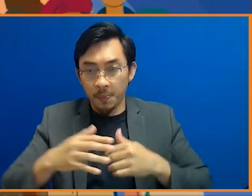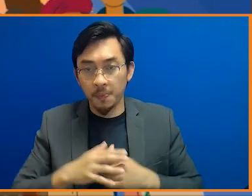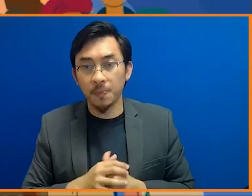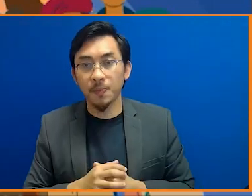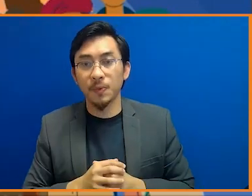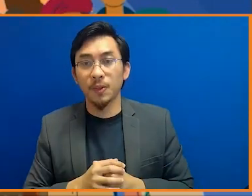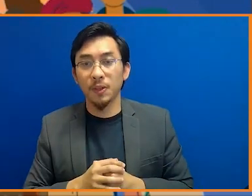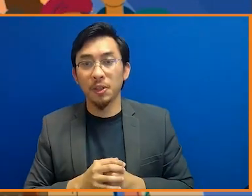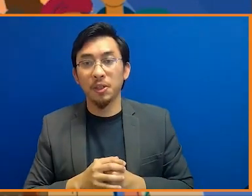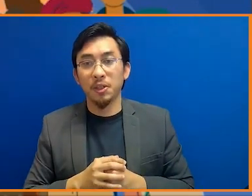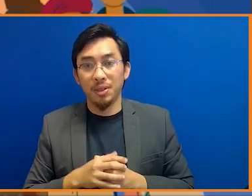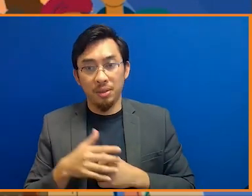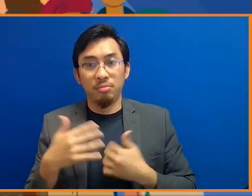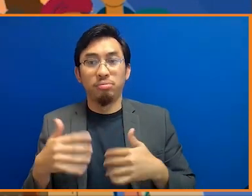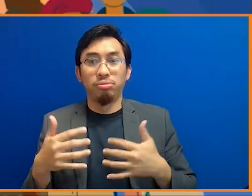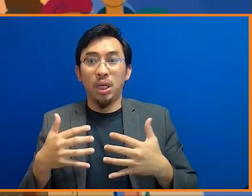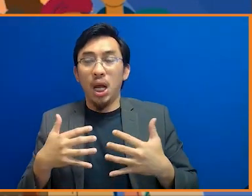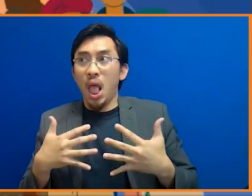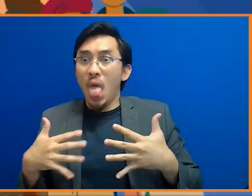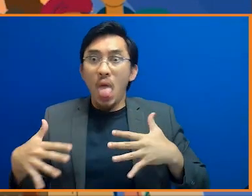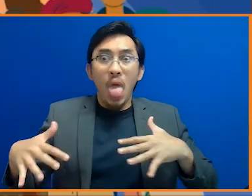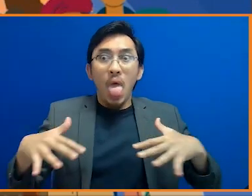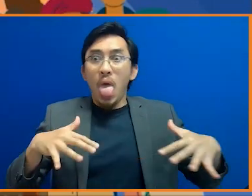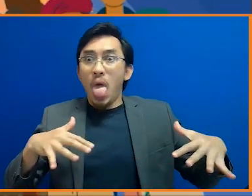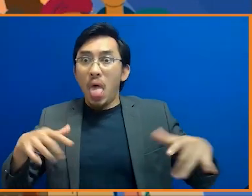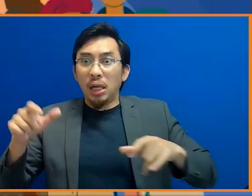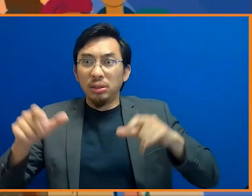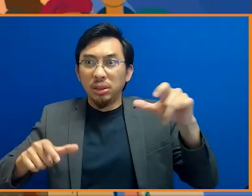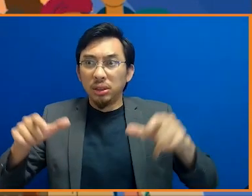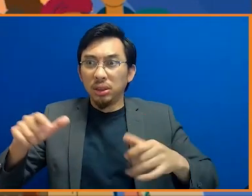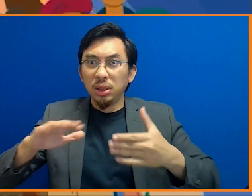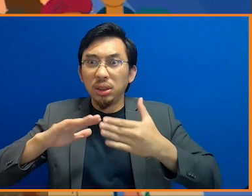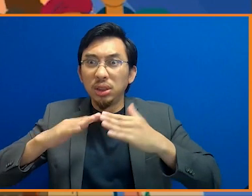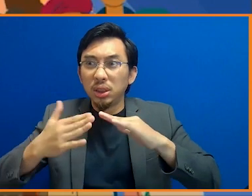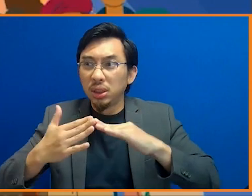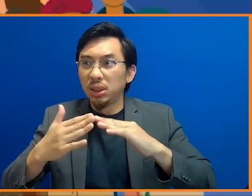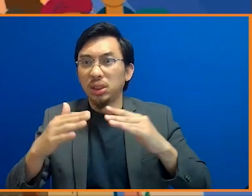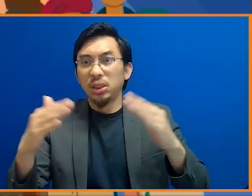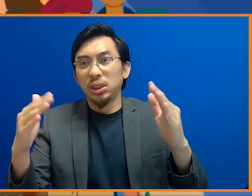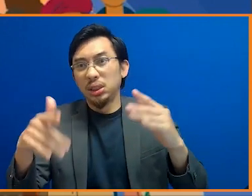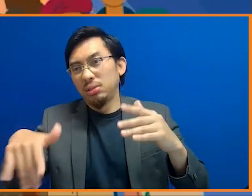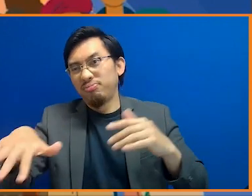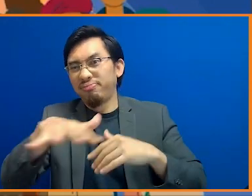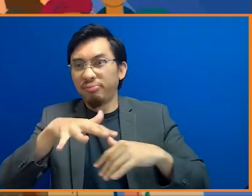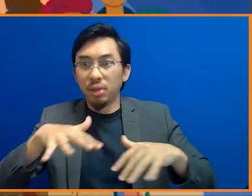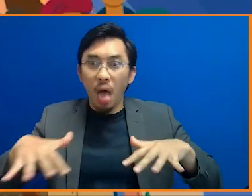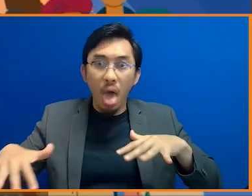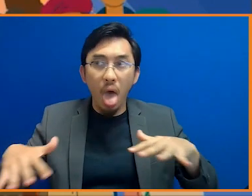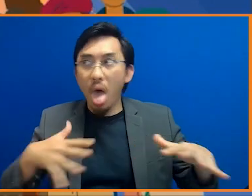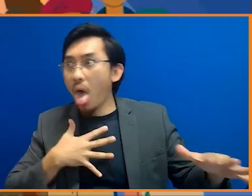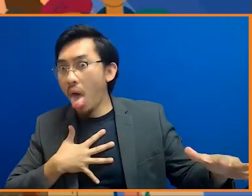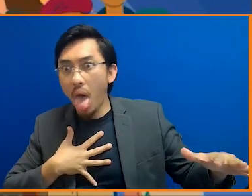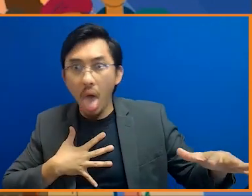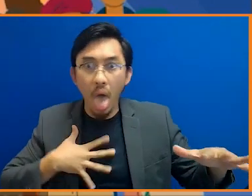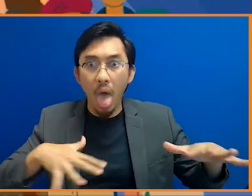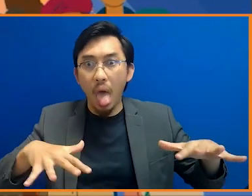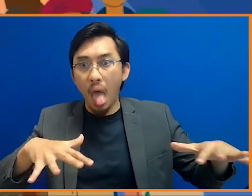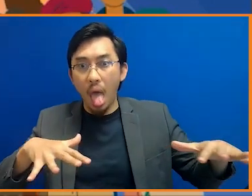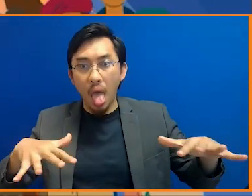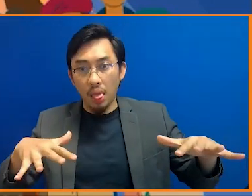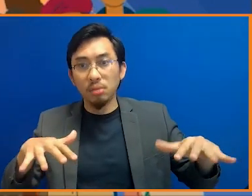intervals. And that created a big panic in almost all the